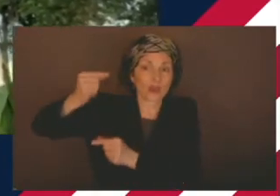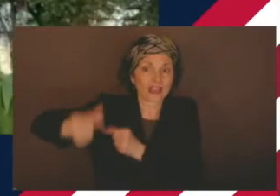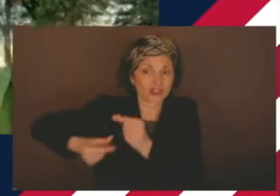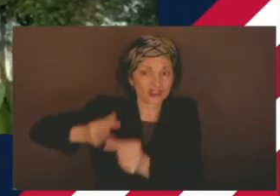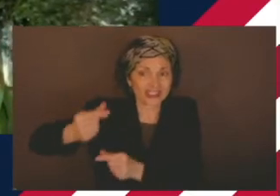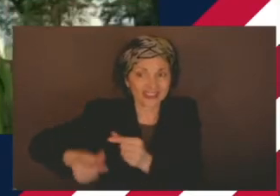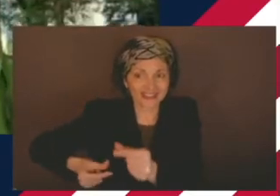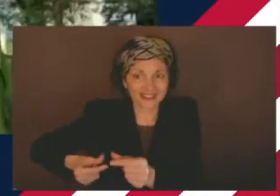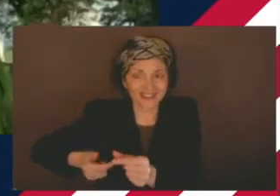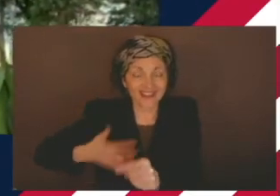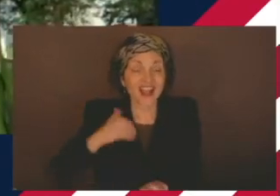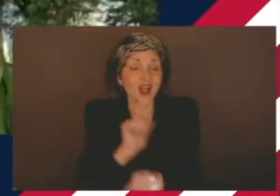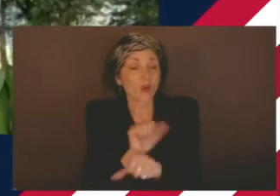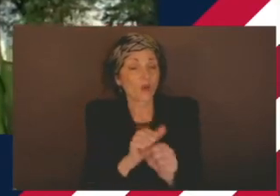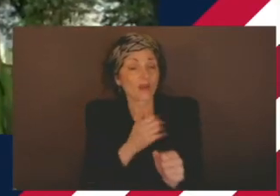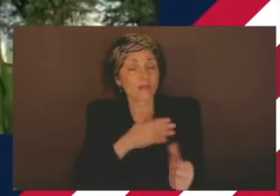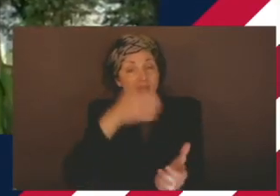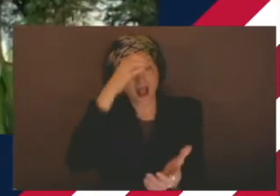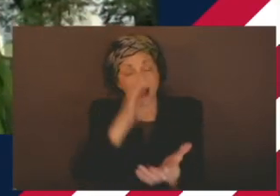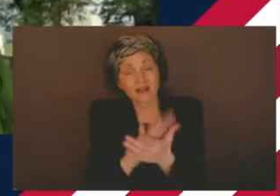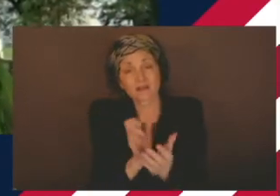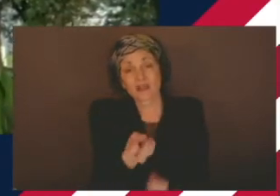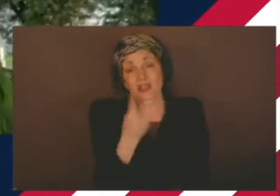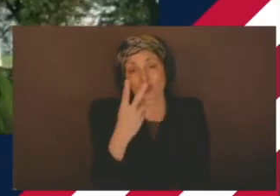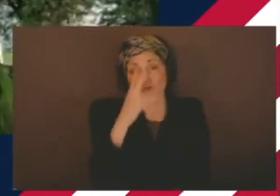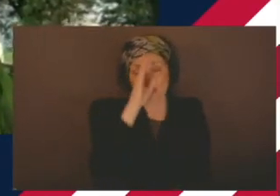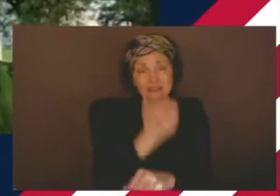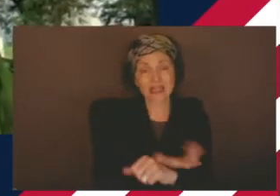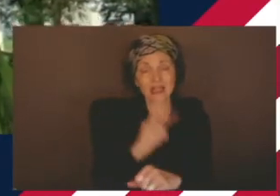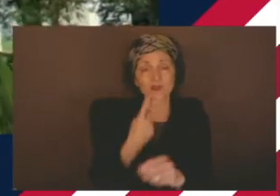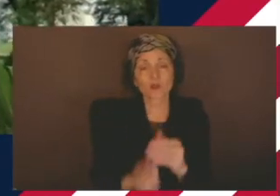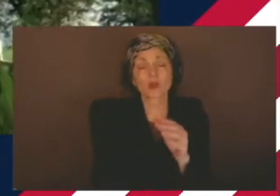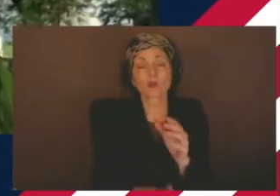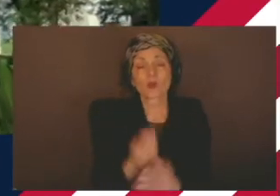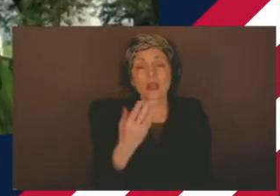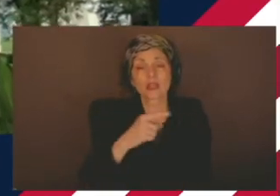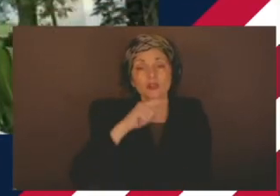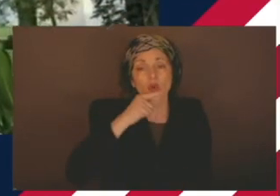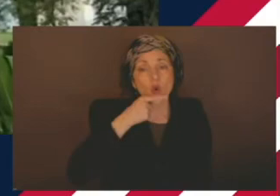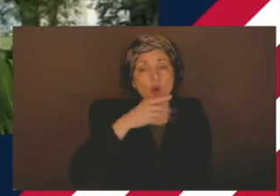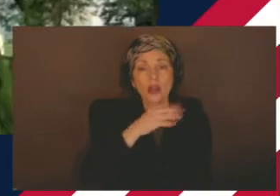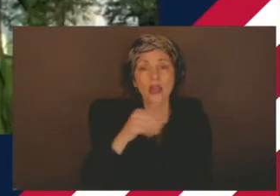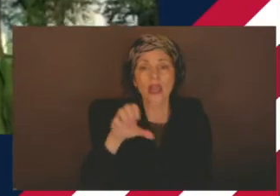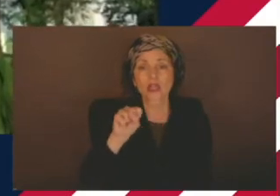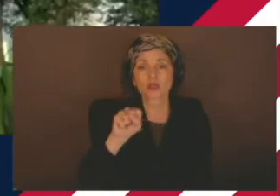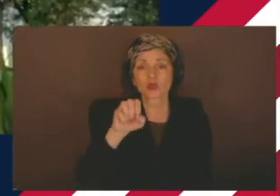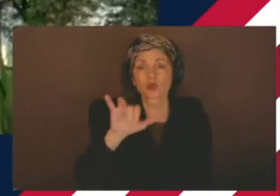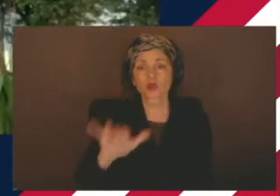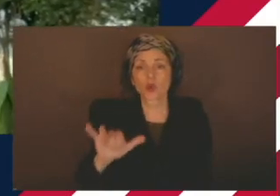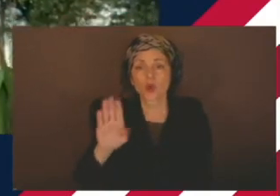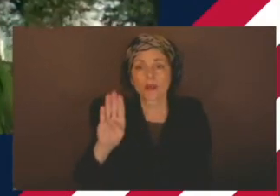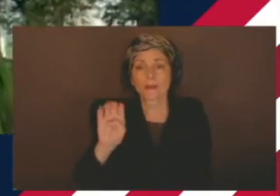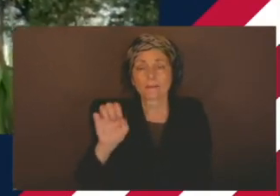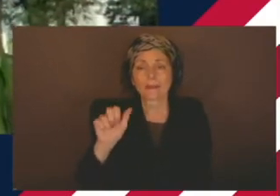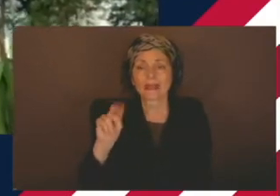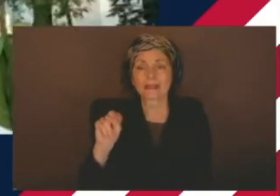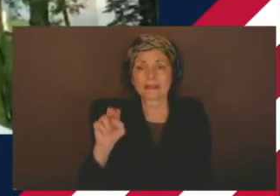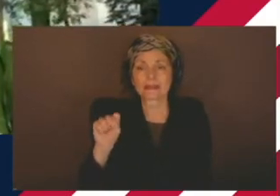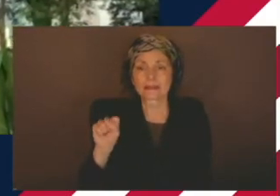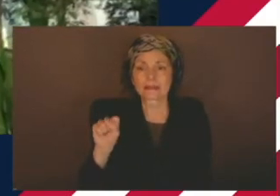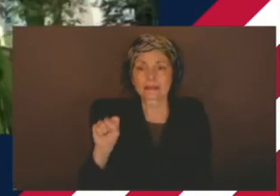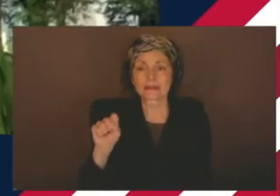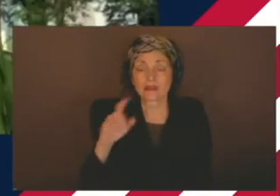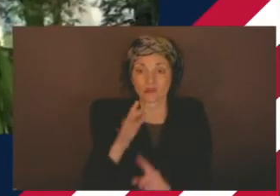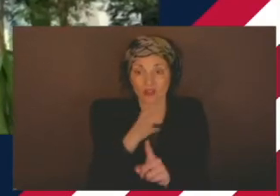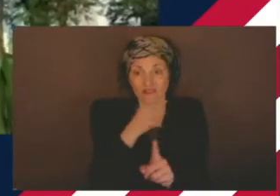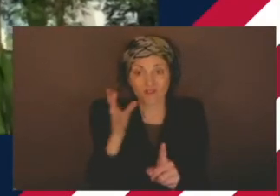2 sons raising corn and soybeans. Farmers like me and the rural communities where we live are really hurting